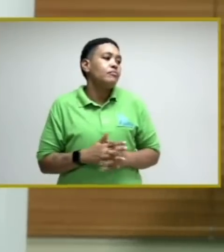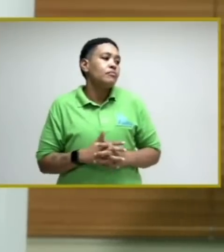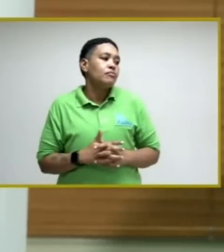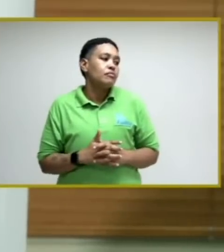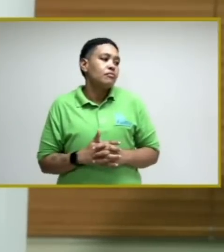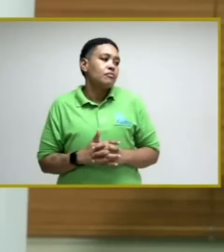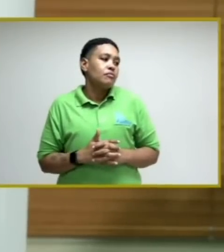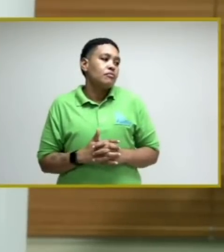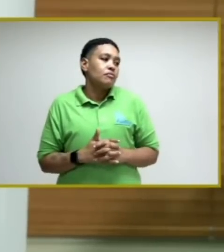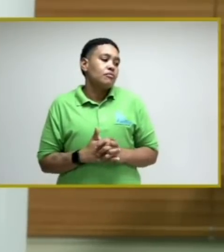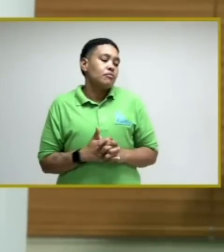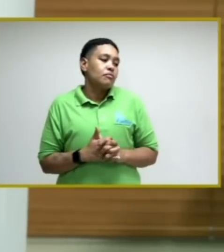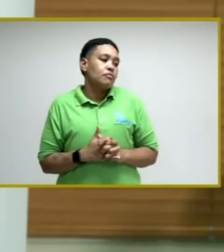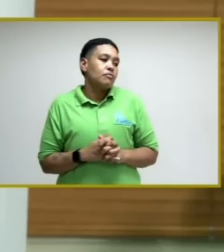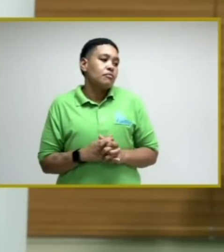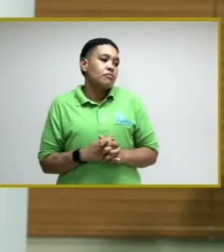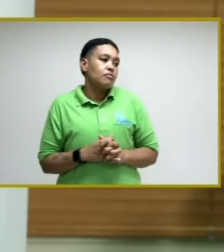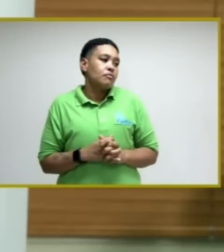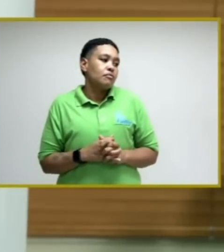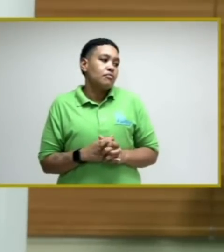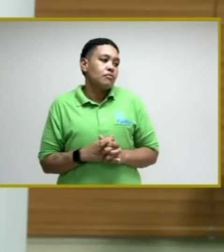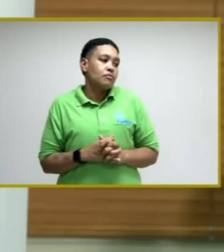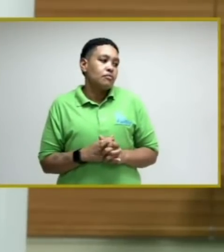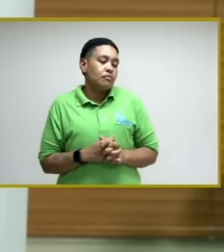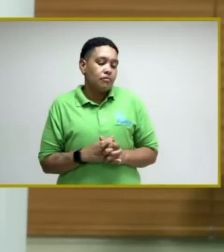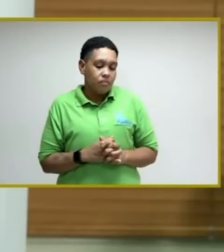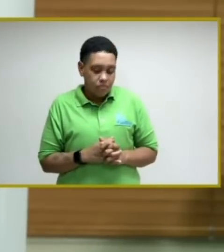also mention that part of that ramping up